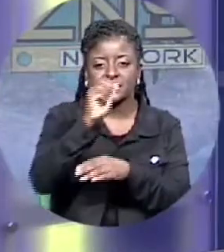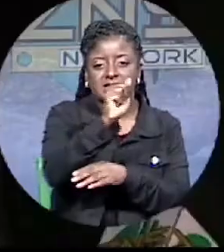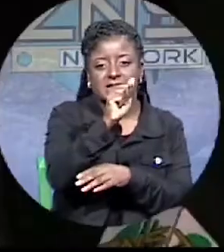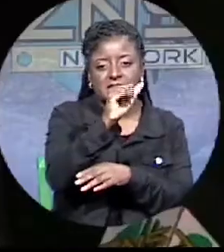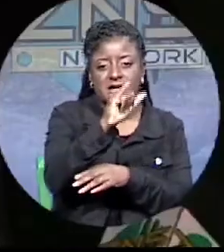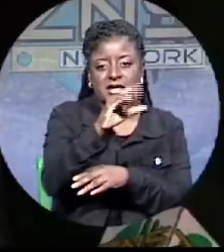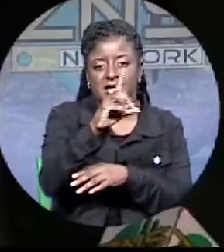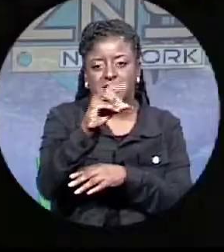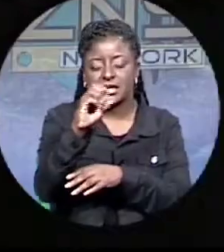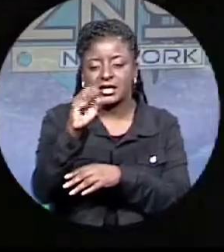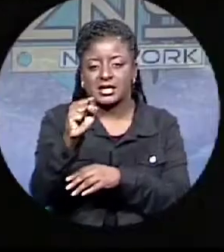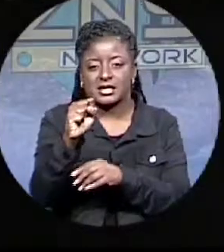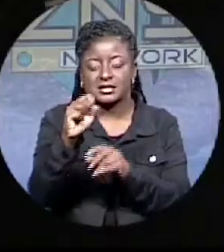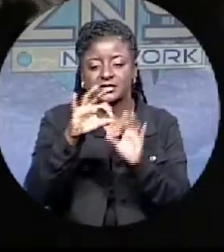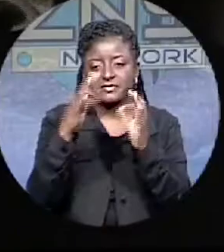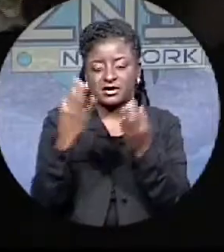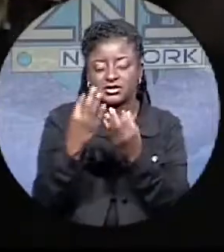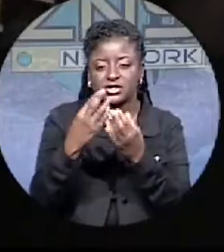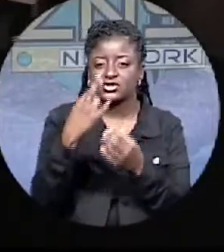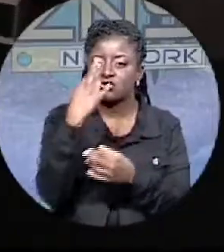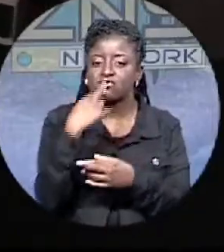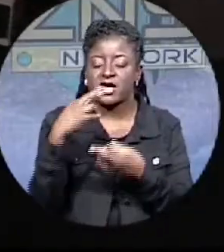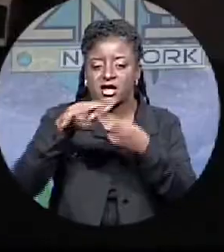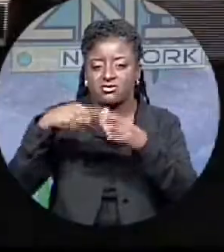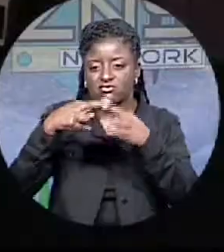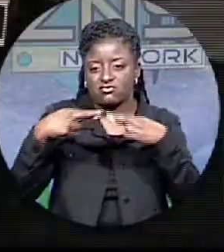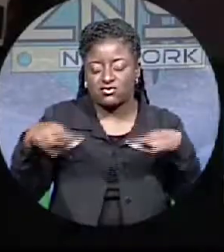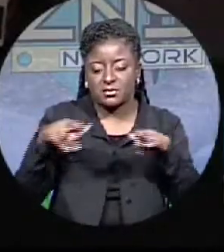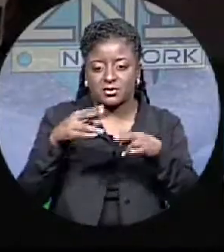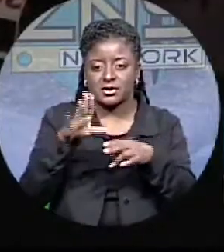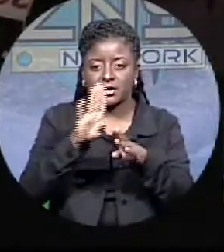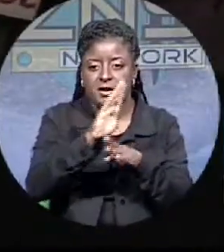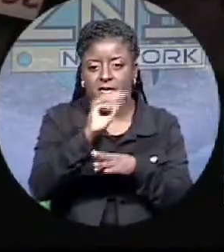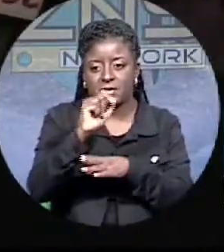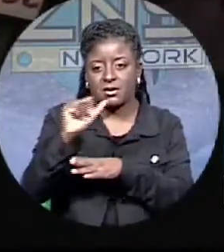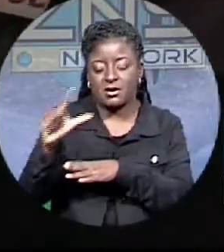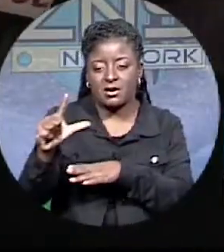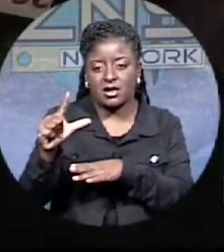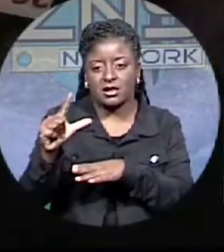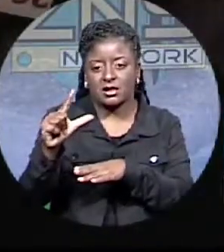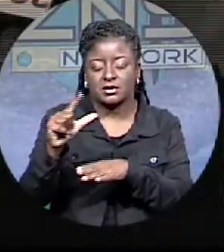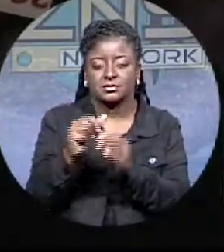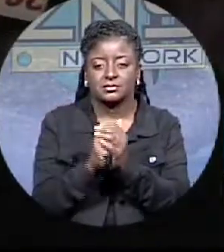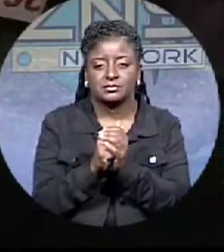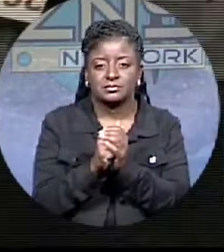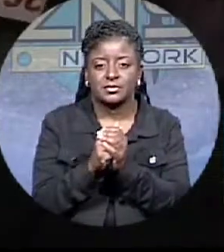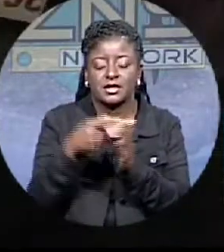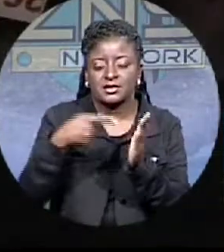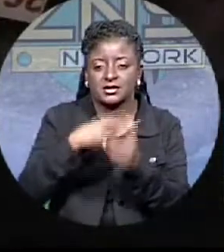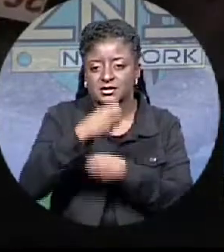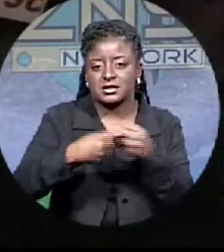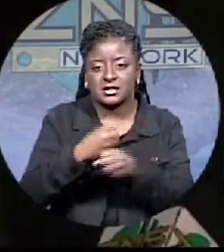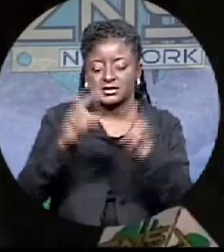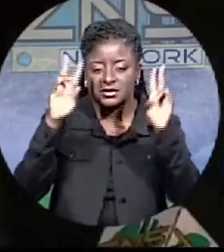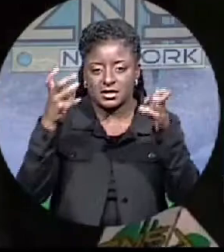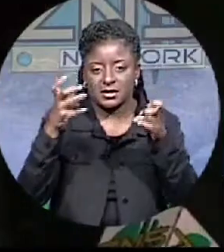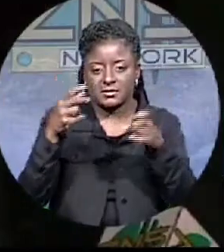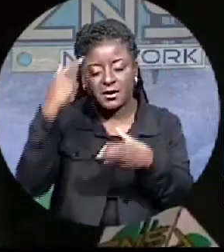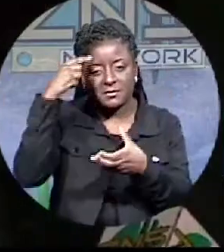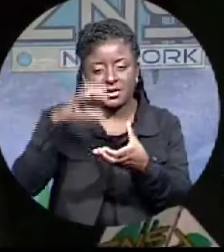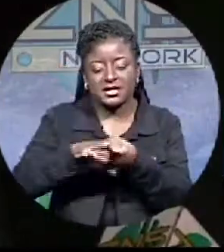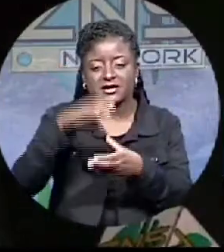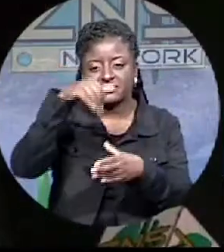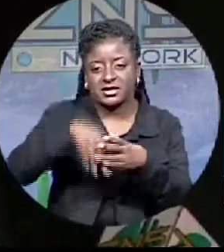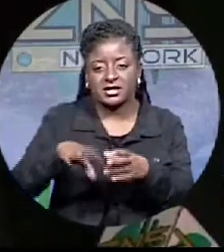held Saturday, November 16th at the Grand Ballroom at the Atlantis Resort on Paradise Island. This year's theme is Believe in Zero. The foundation